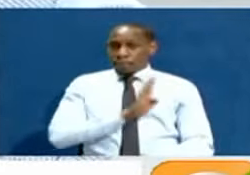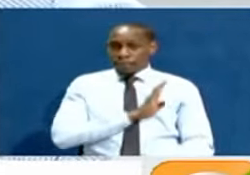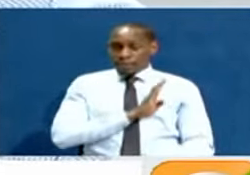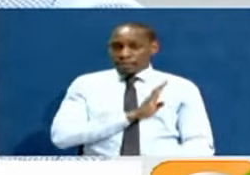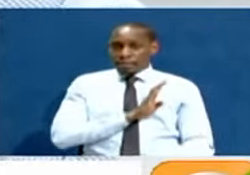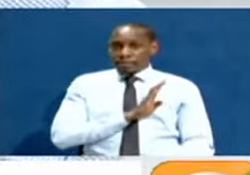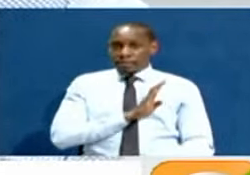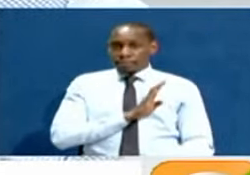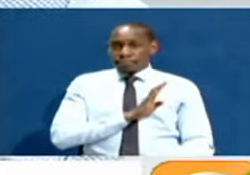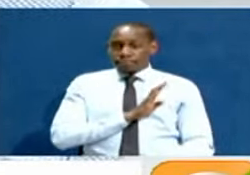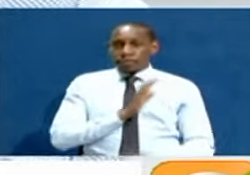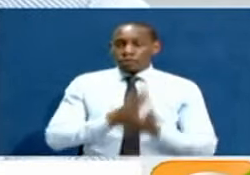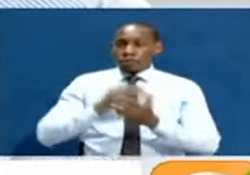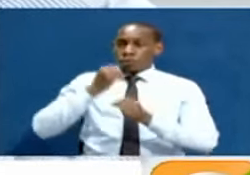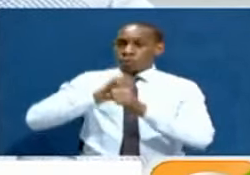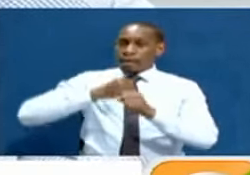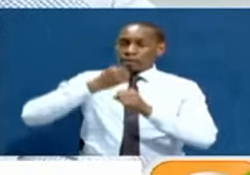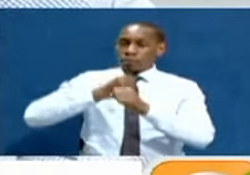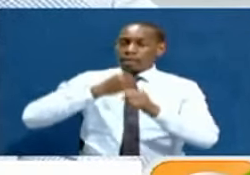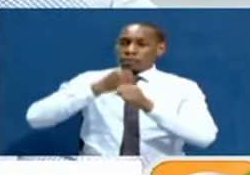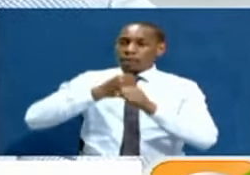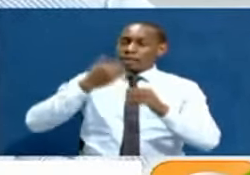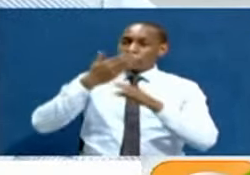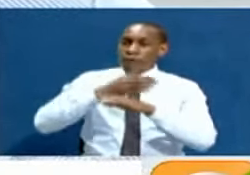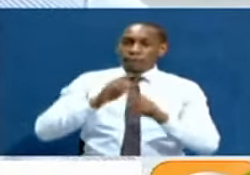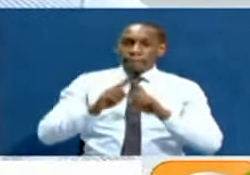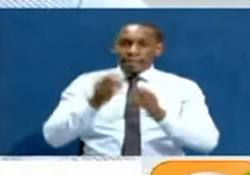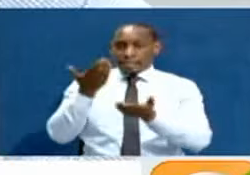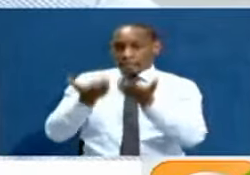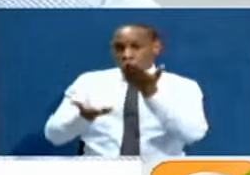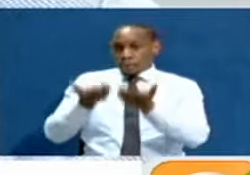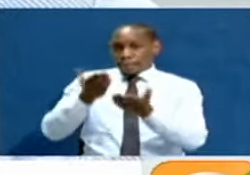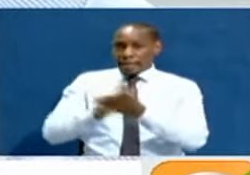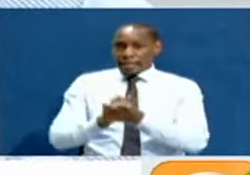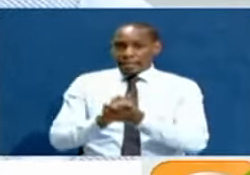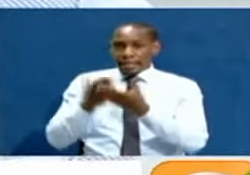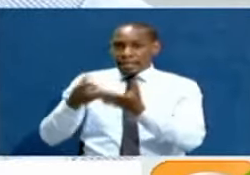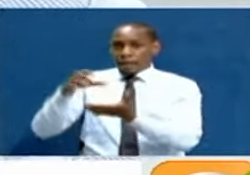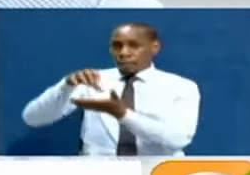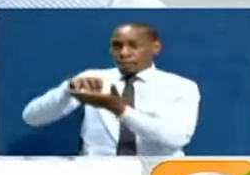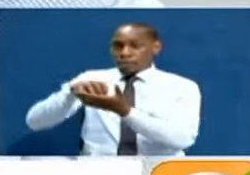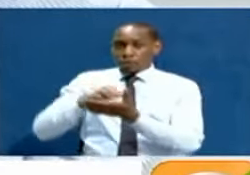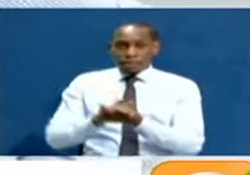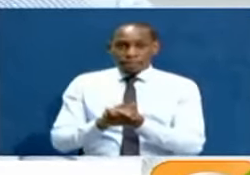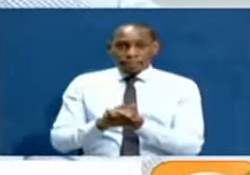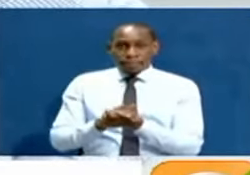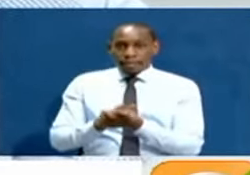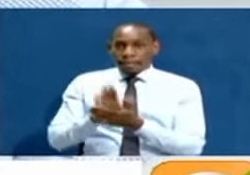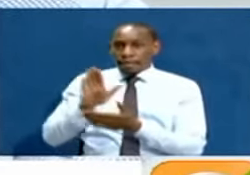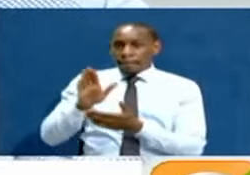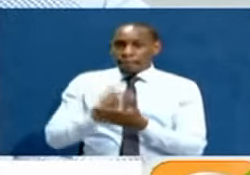it took a while to get there. Obviously, it took a lot of hard work and stuff. But comparing that to where you are, I don't know, either you're